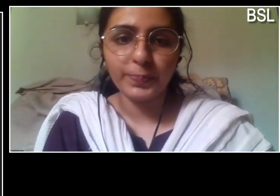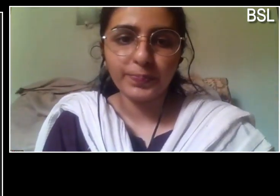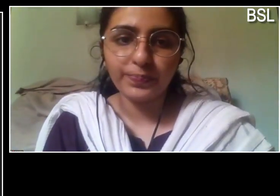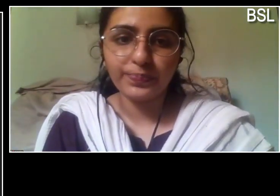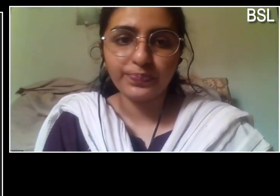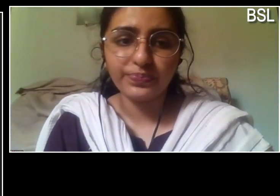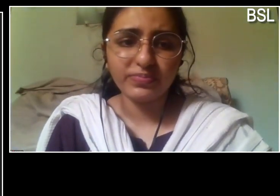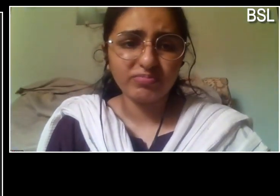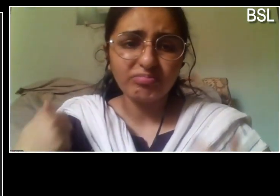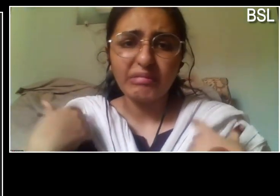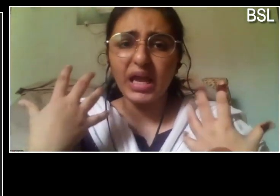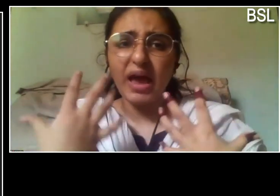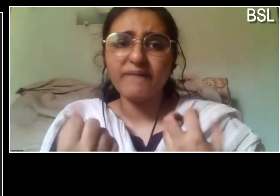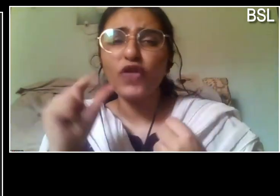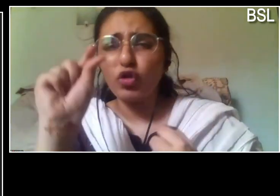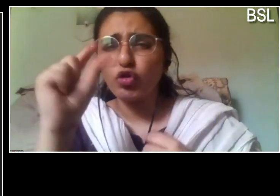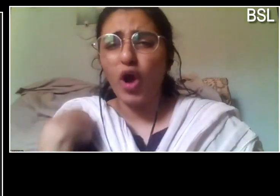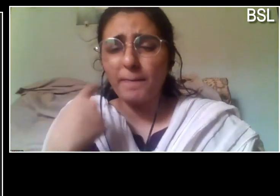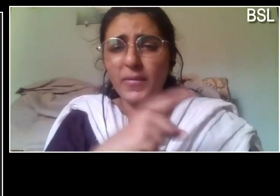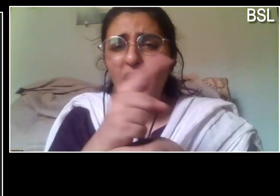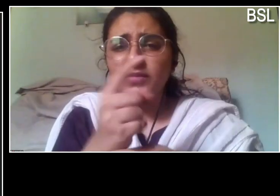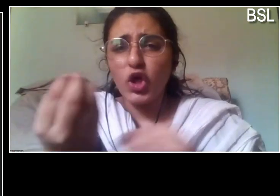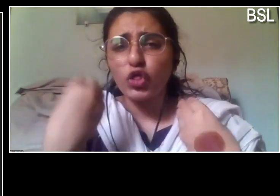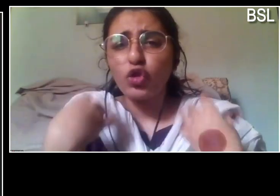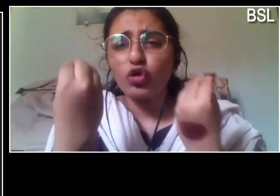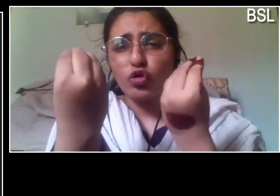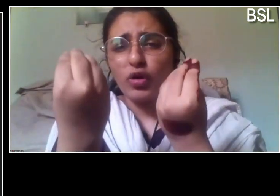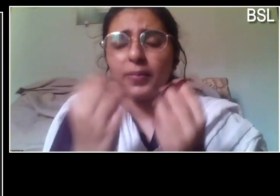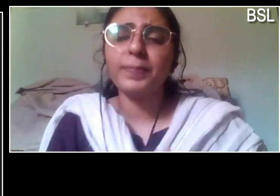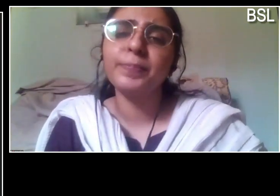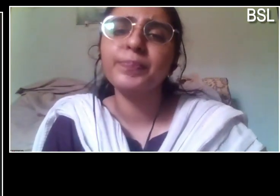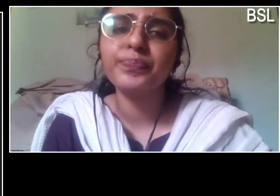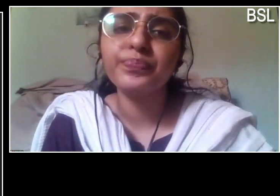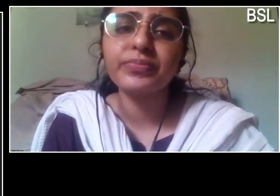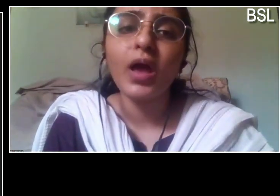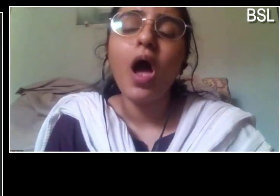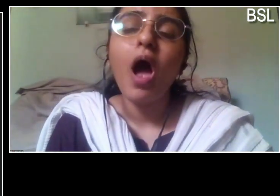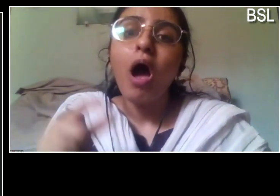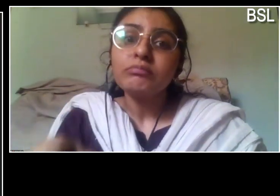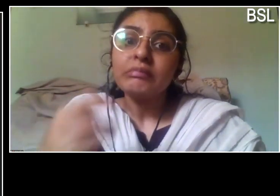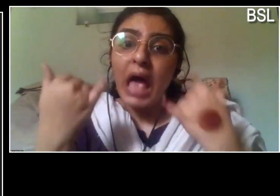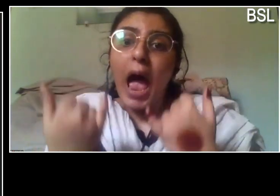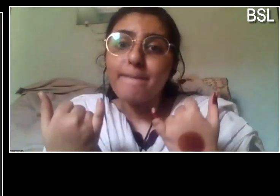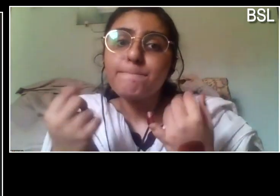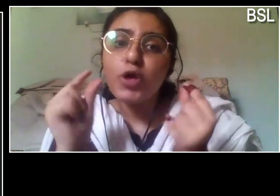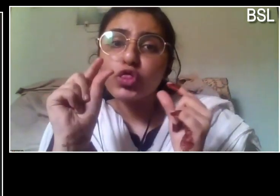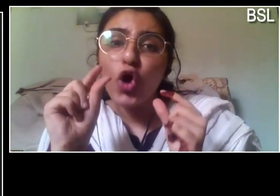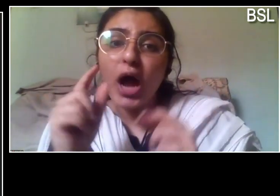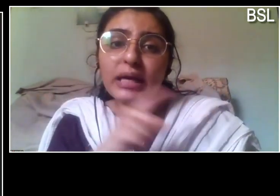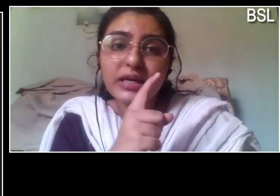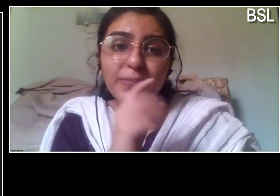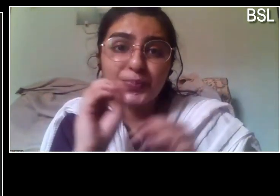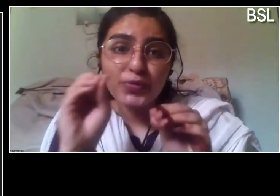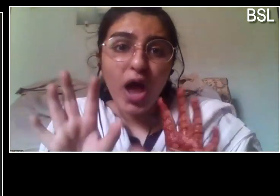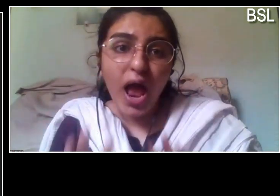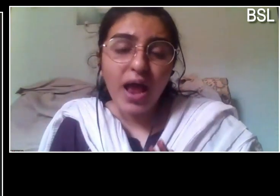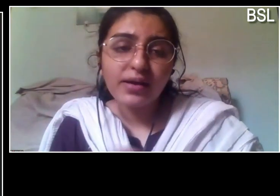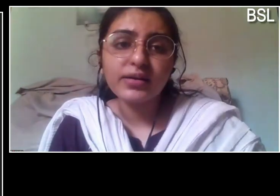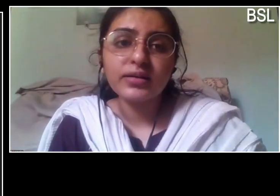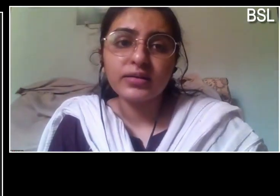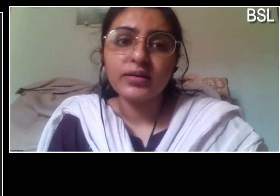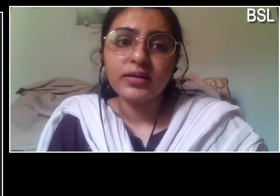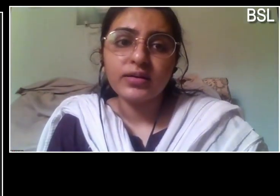Okay. Meanwhile, but you collect those